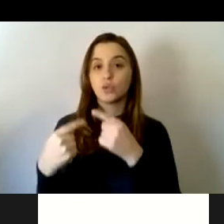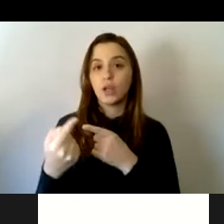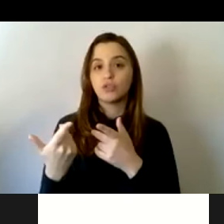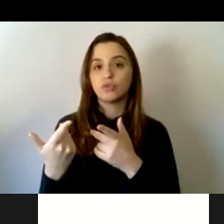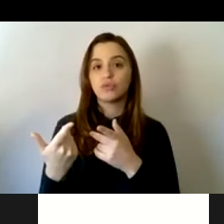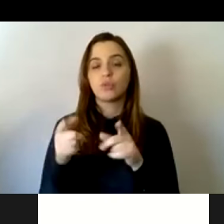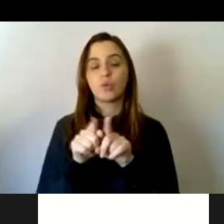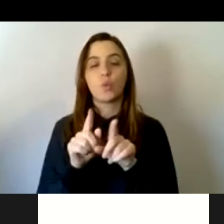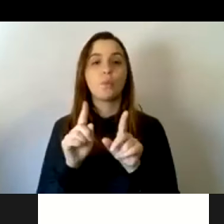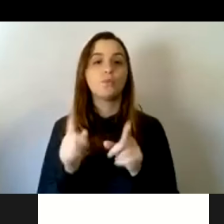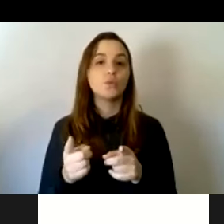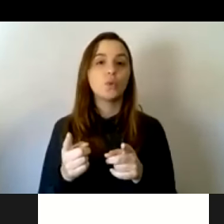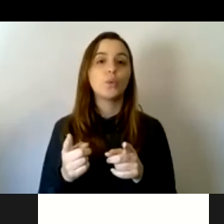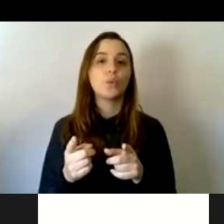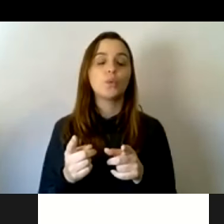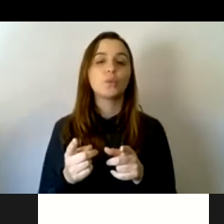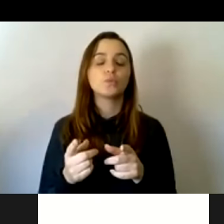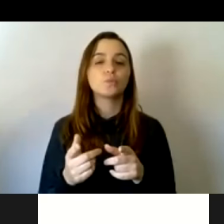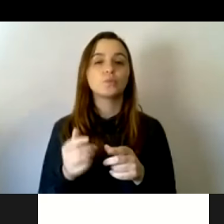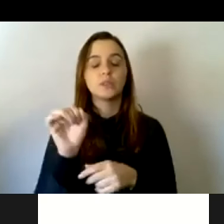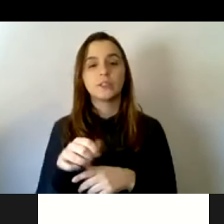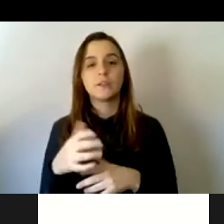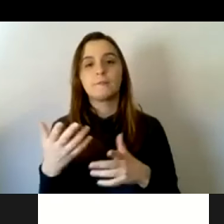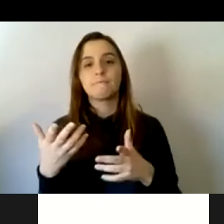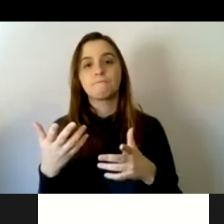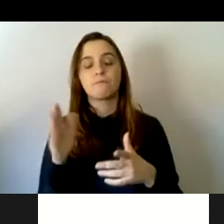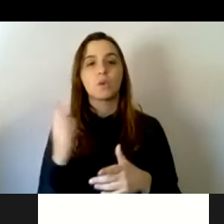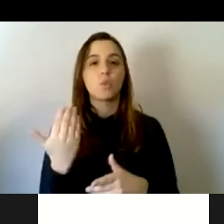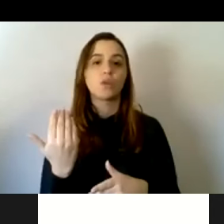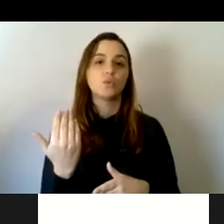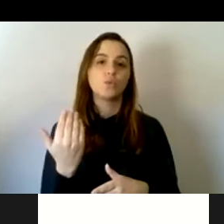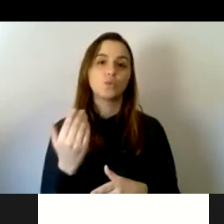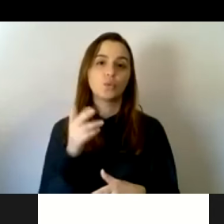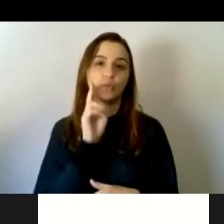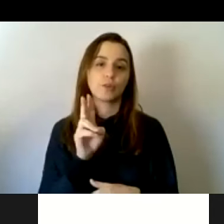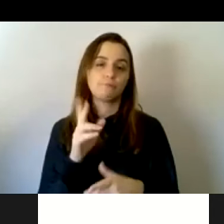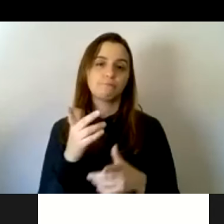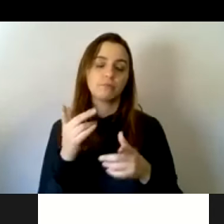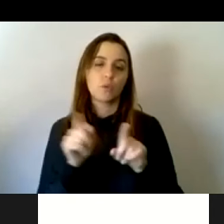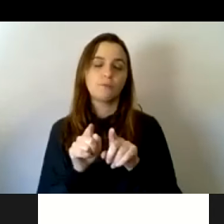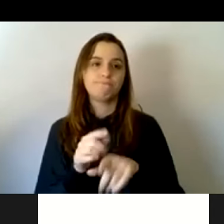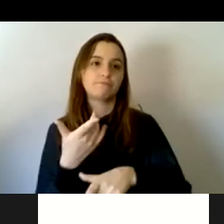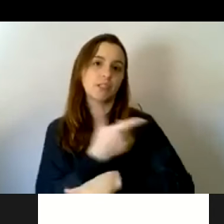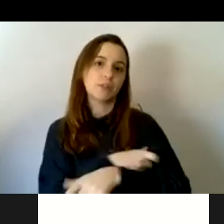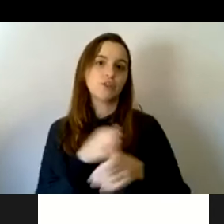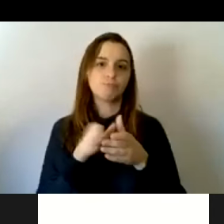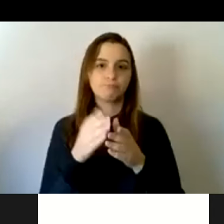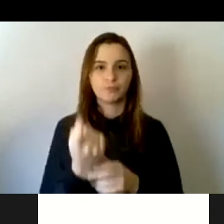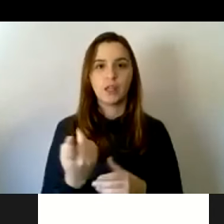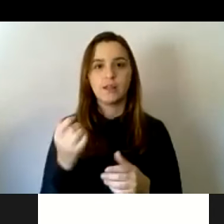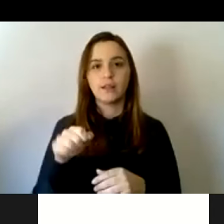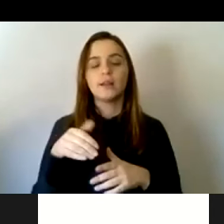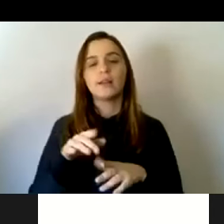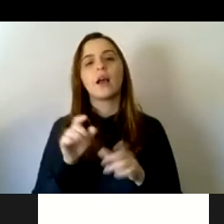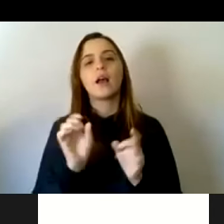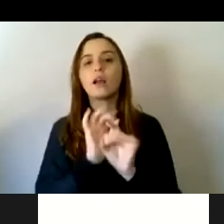well-studied dimension, so to speak, when it comes to underrepresentation, if you like. And that is, of course, still